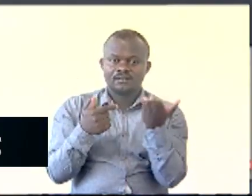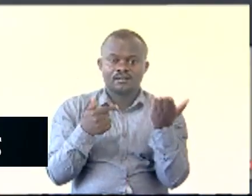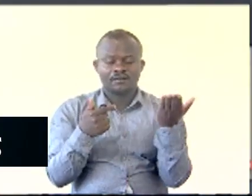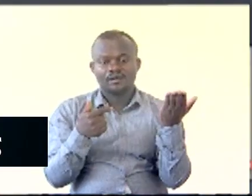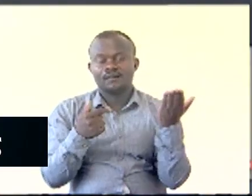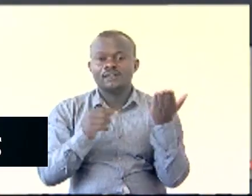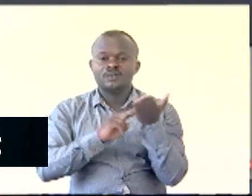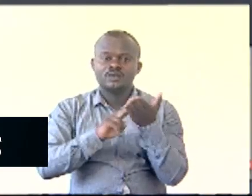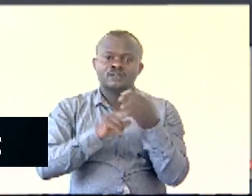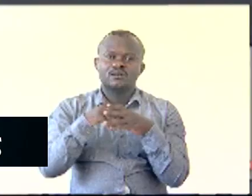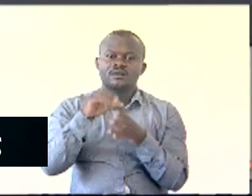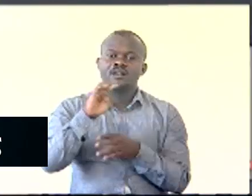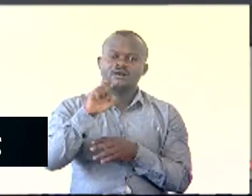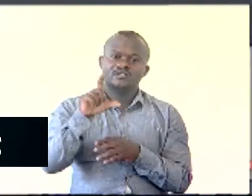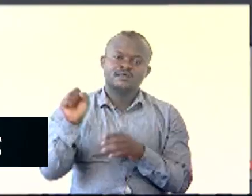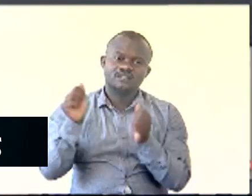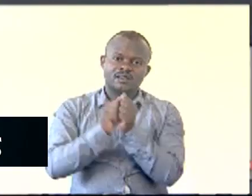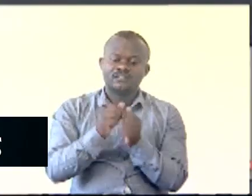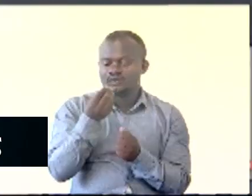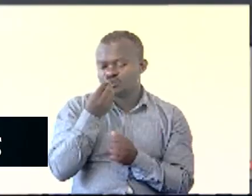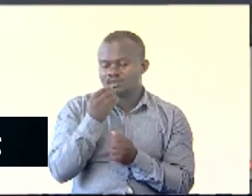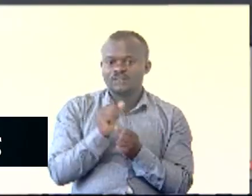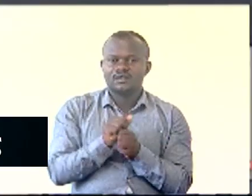mixture of cells and even nutrients.